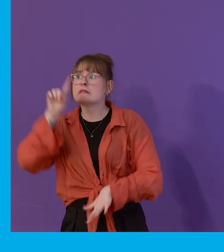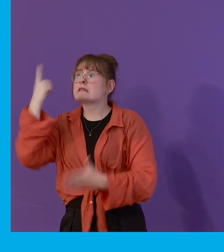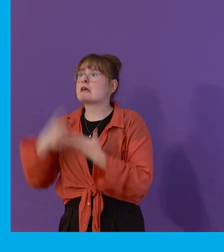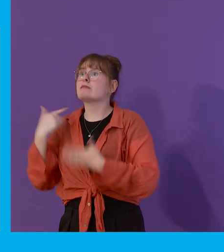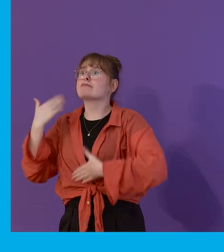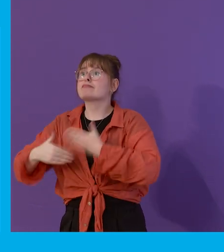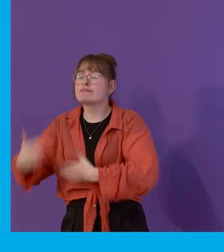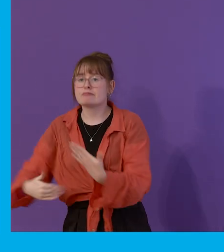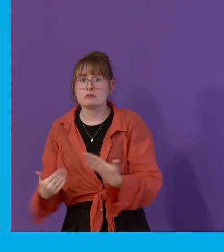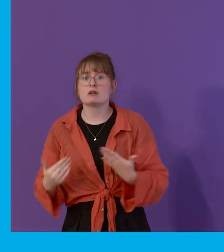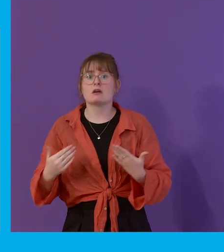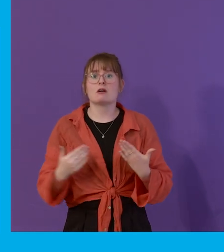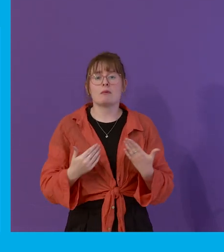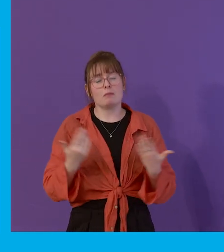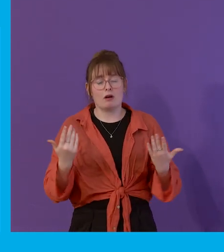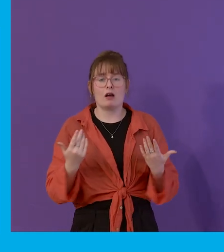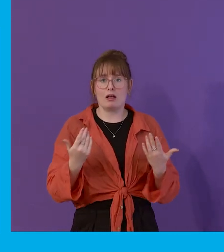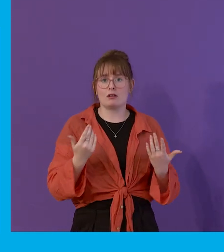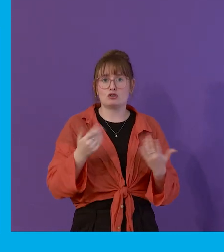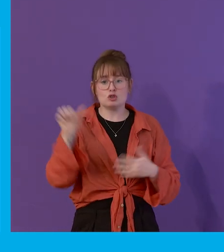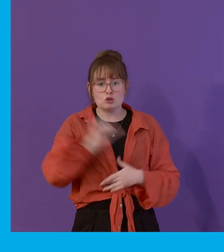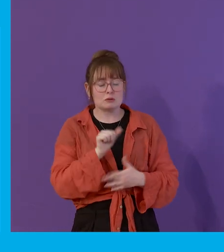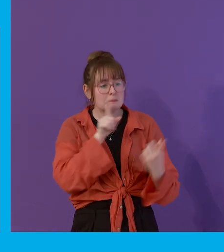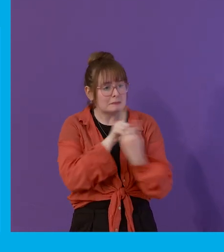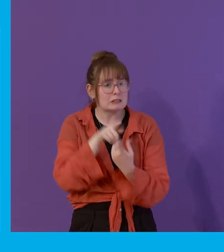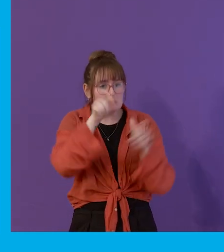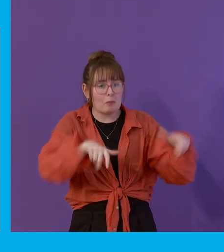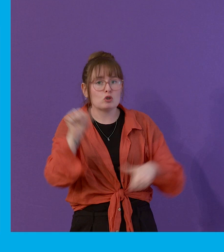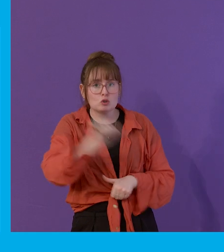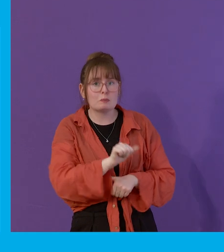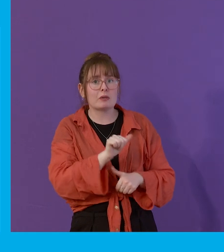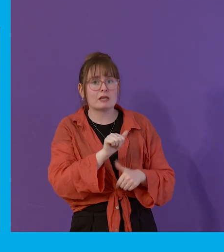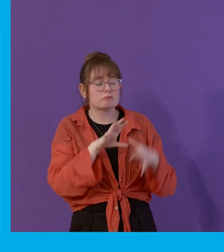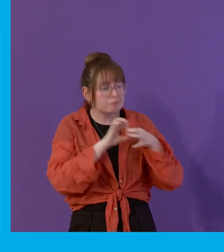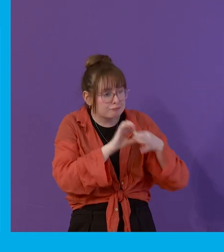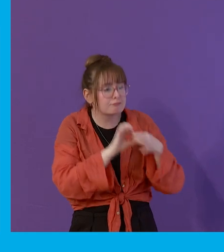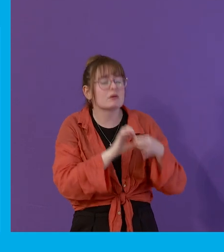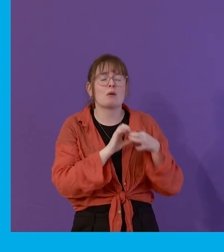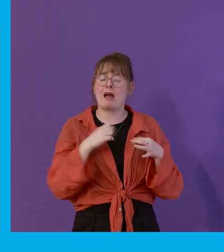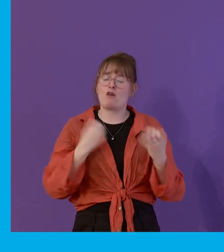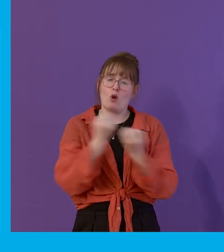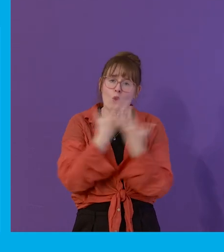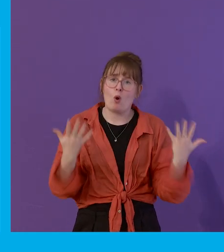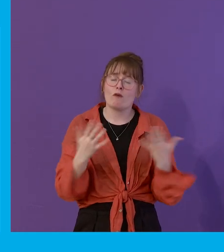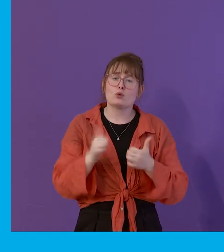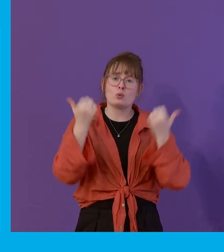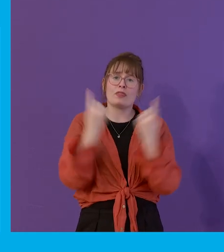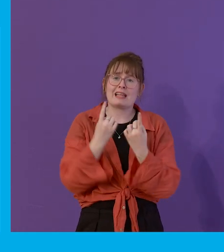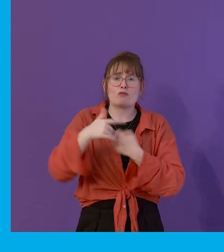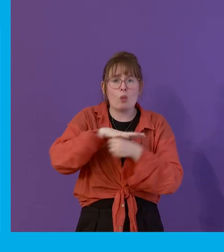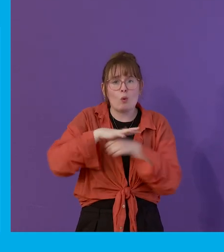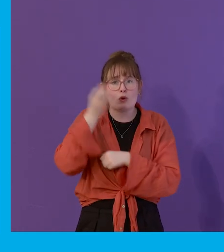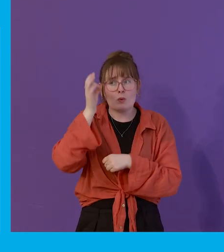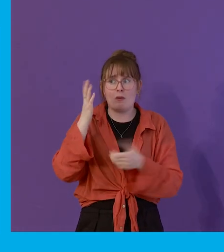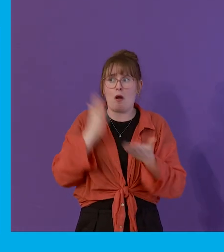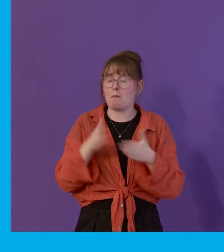Adam's ears, hopefully, in terms of the way that the recommendations that Carnegie put forward. But we've got so many assets in local communities that we